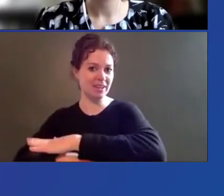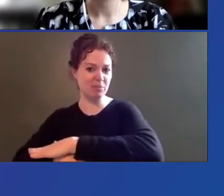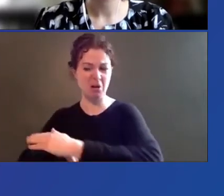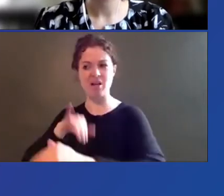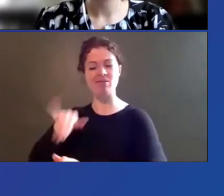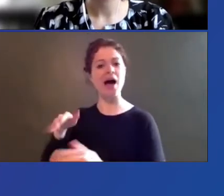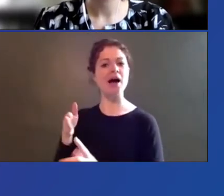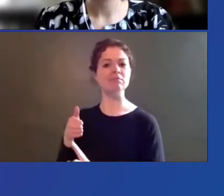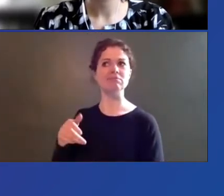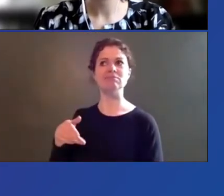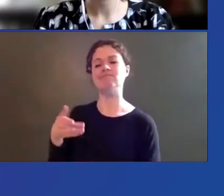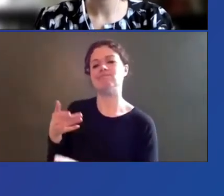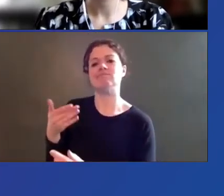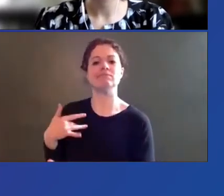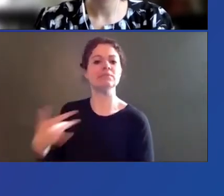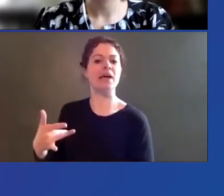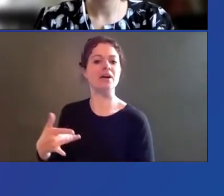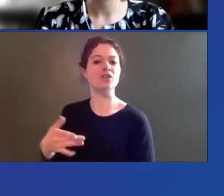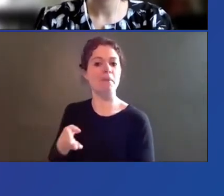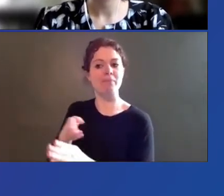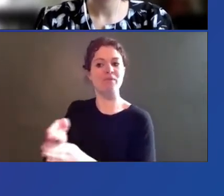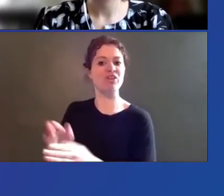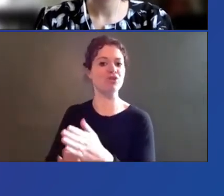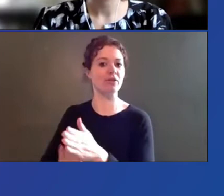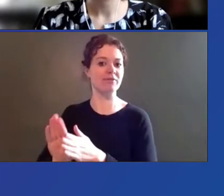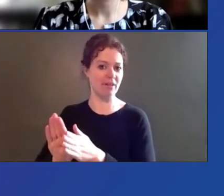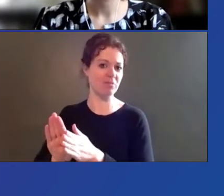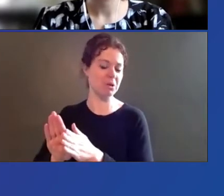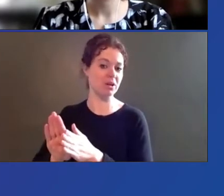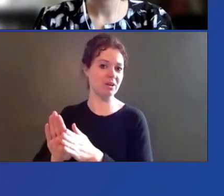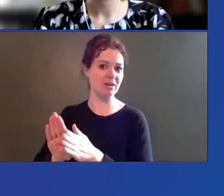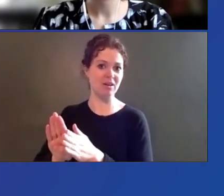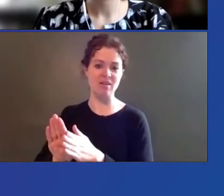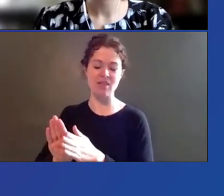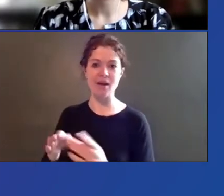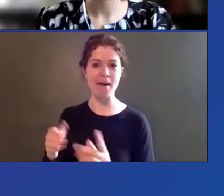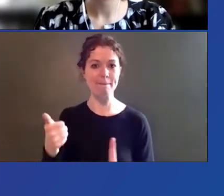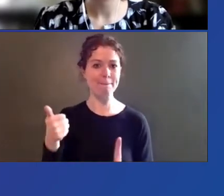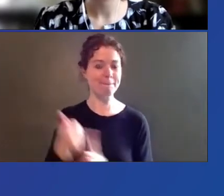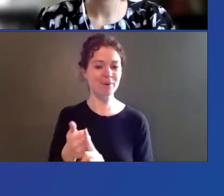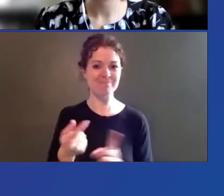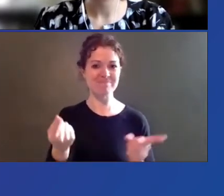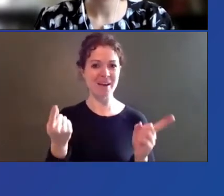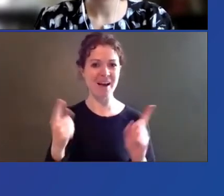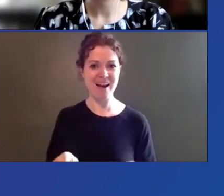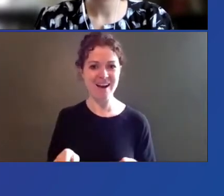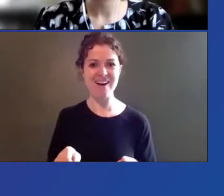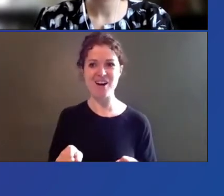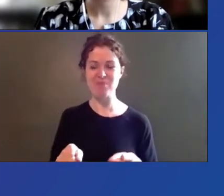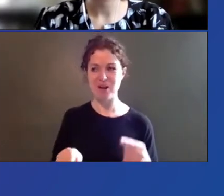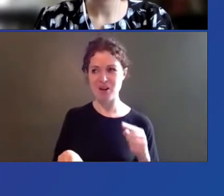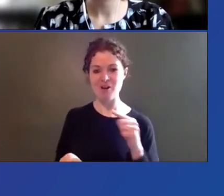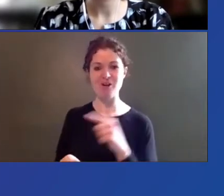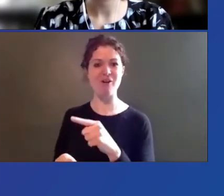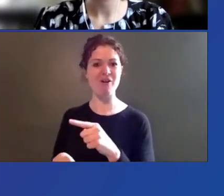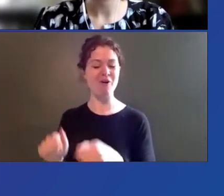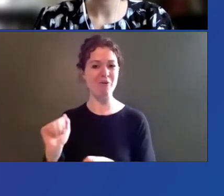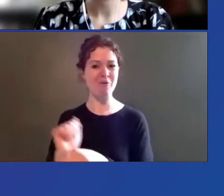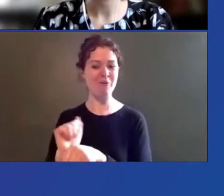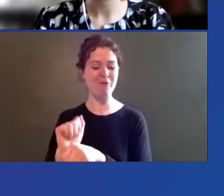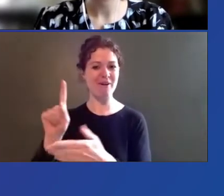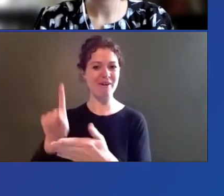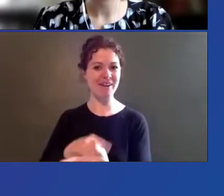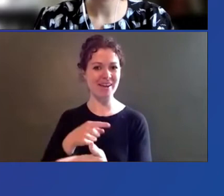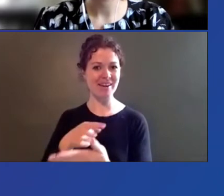professional development. Mm-hmm. And then overnight, as so many of us know, work was canceled. There was so